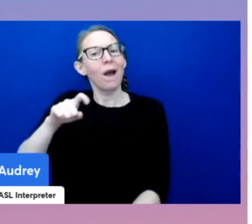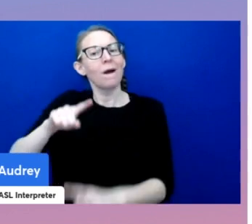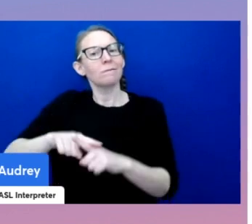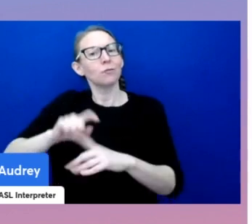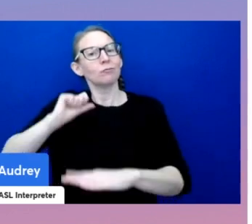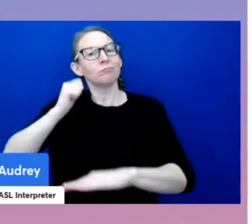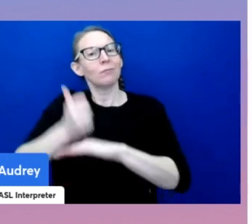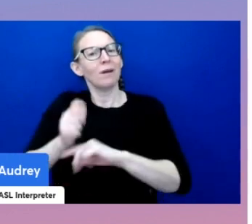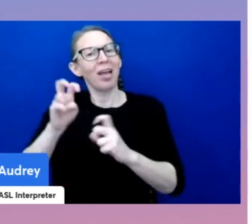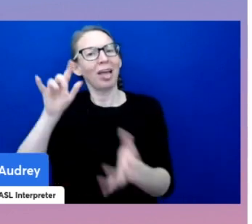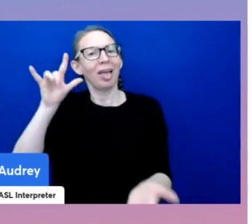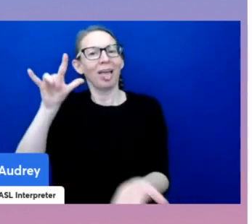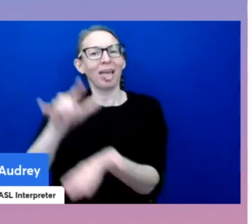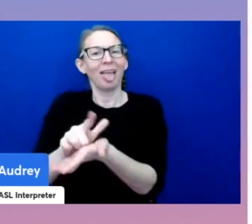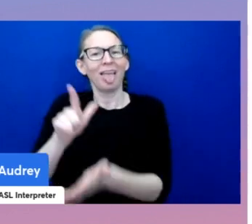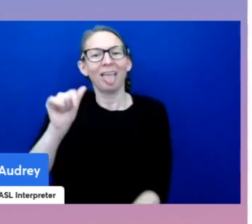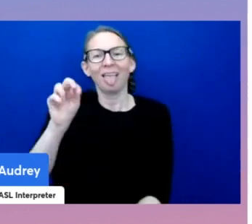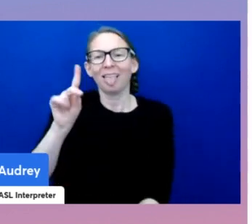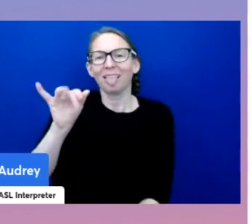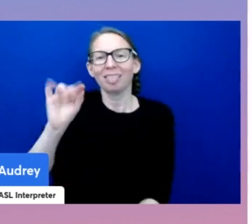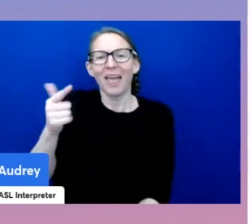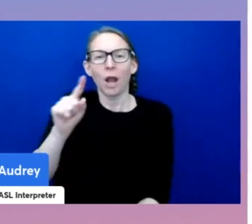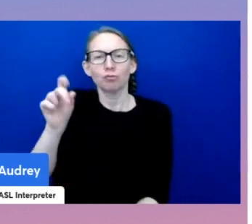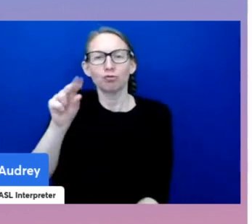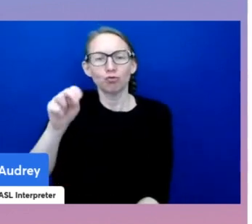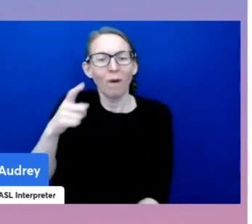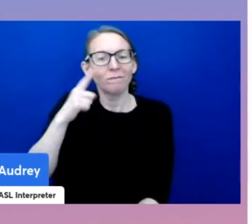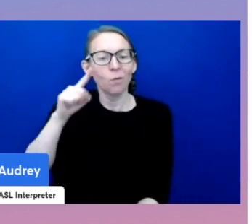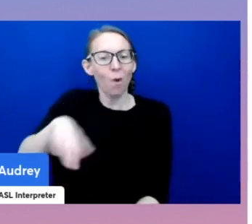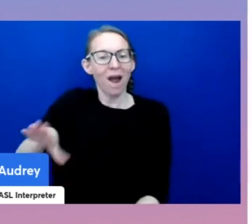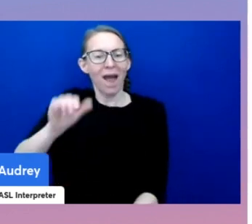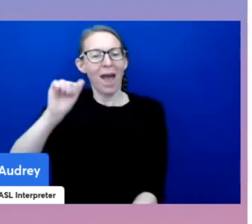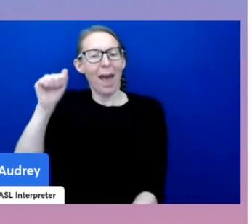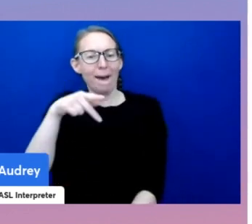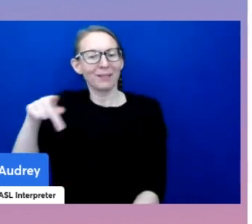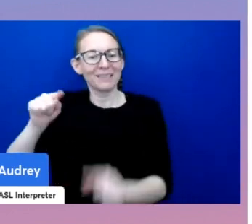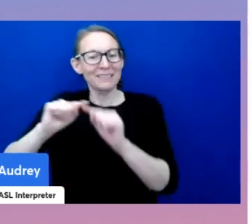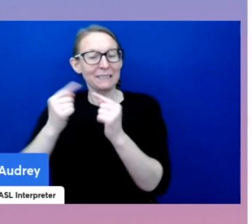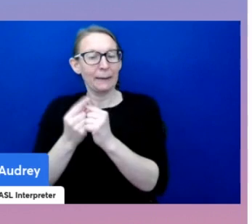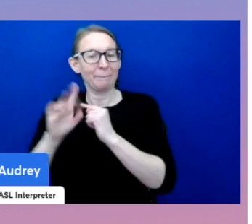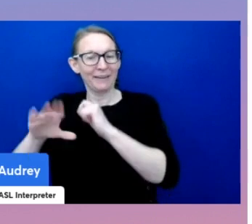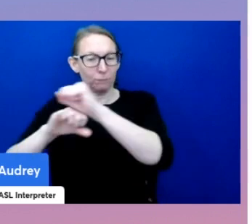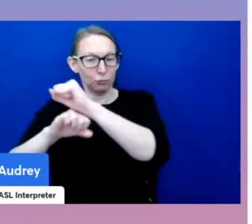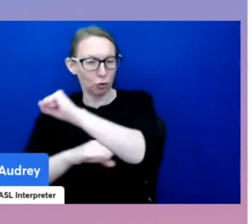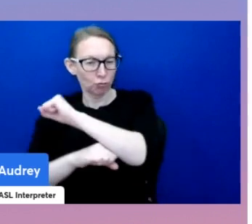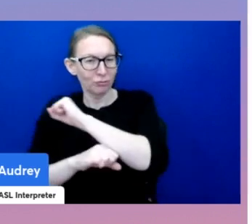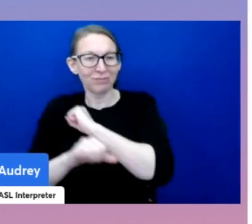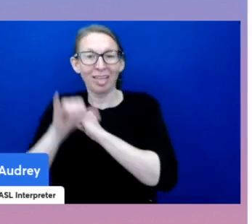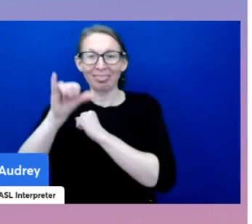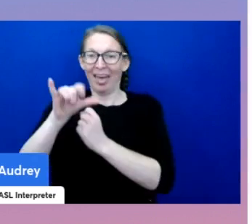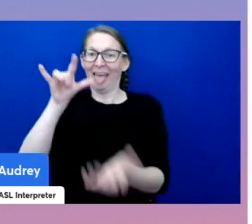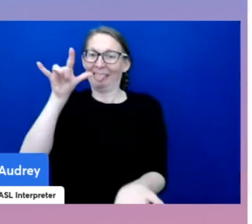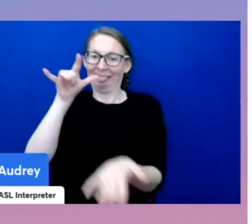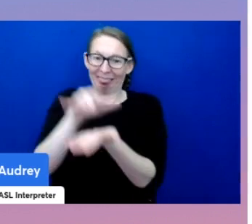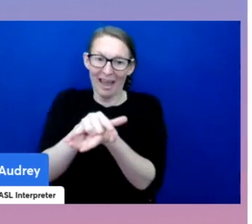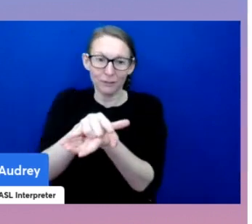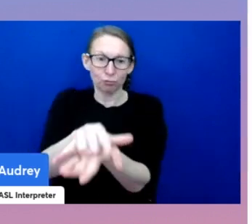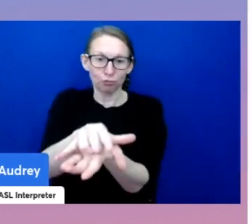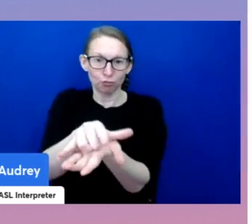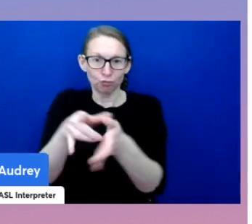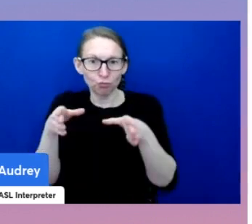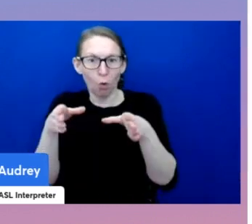zone for the application team's infrastructure to live in. This landing zone can contain